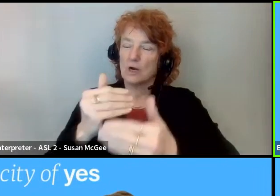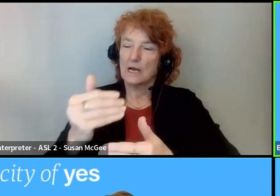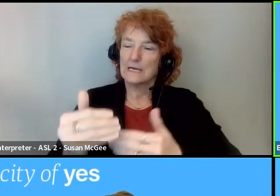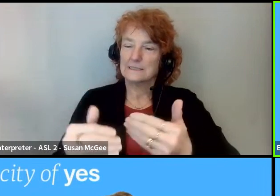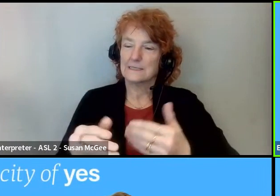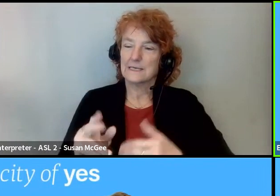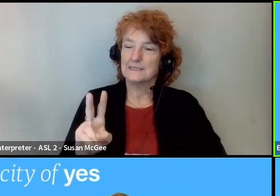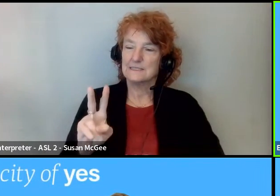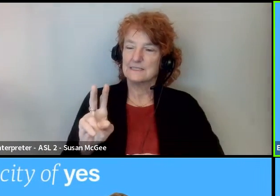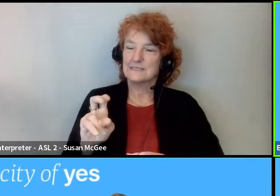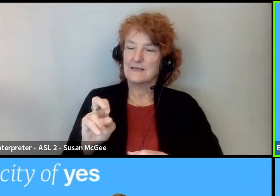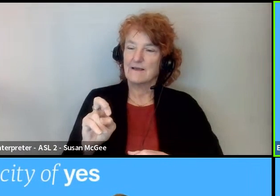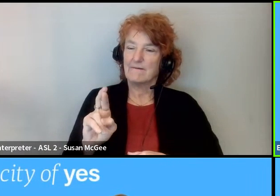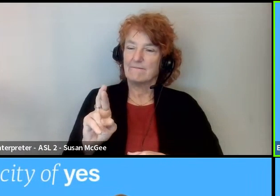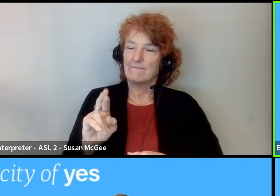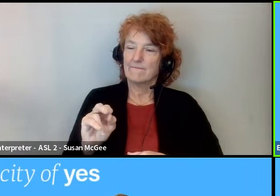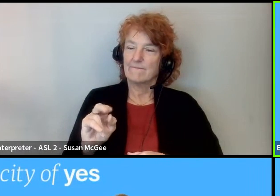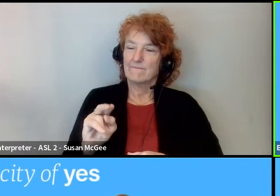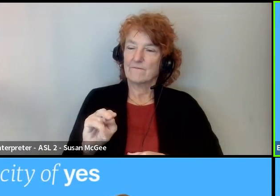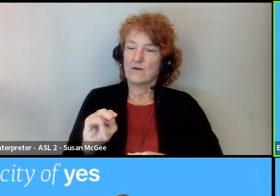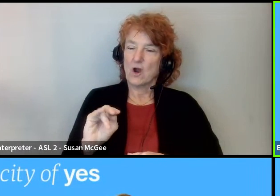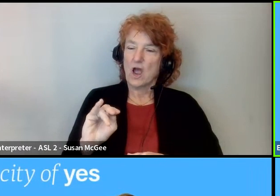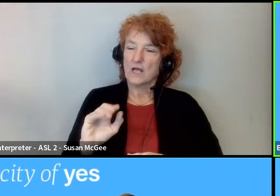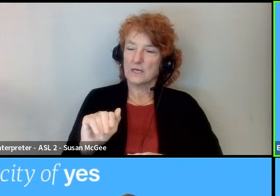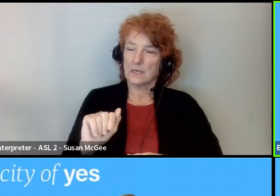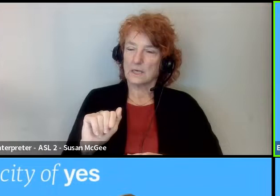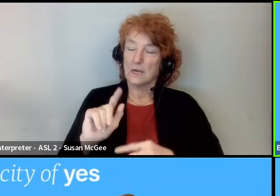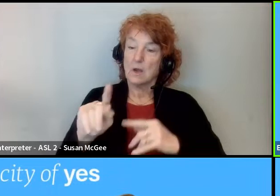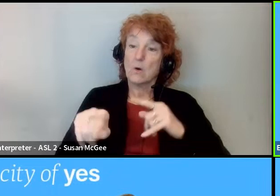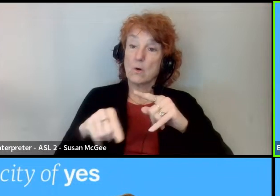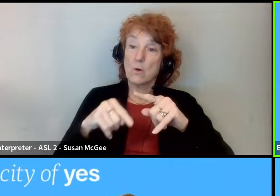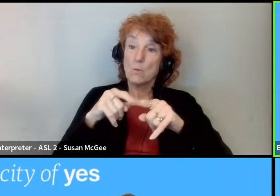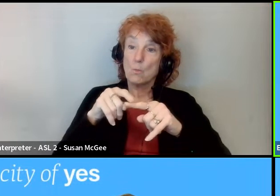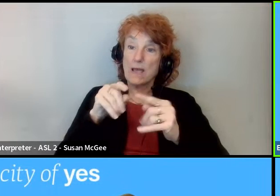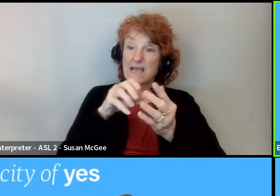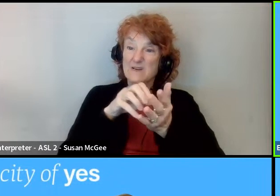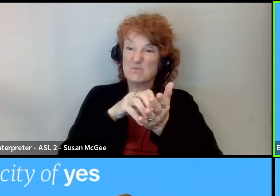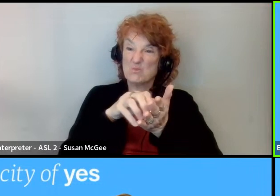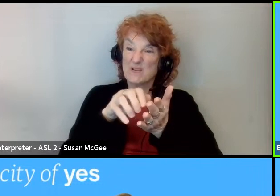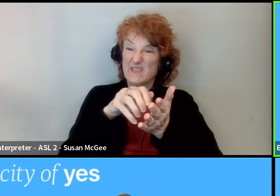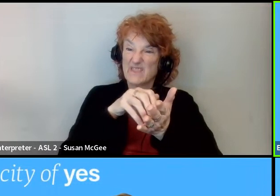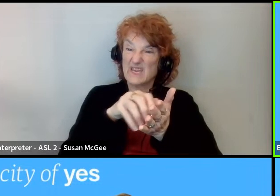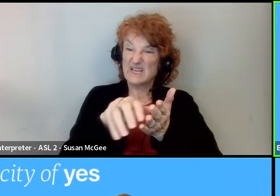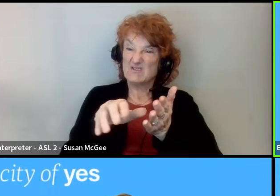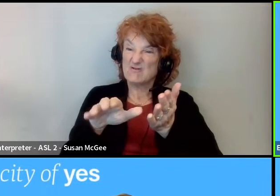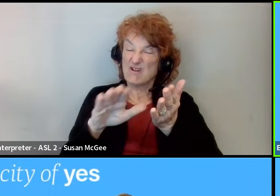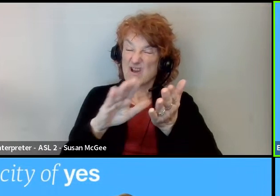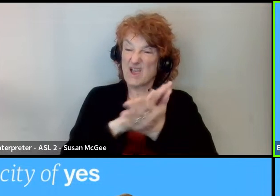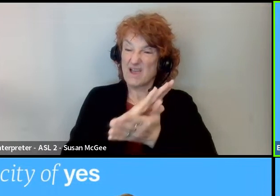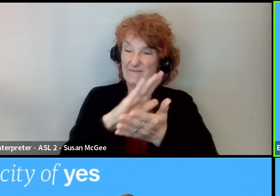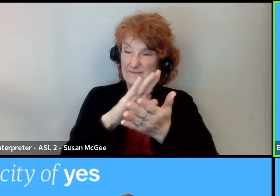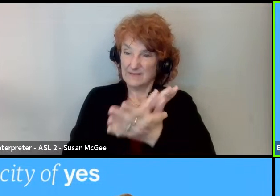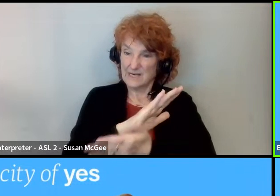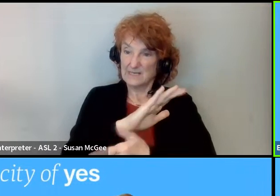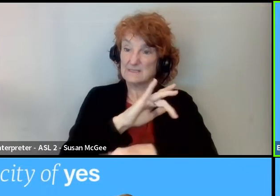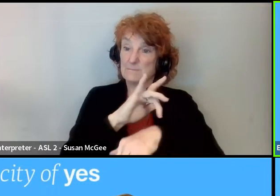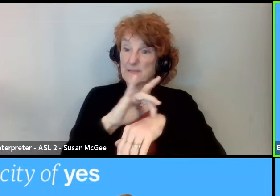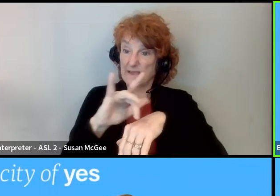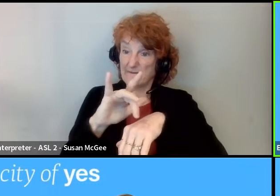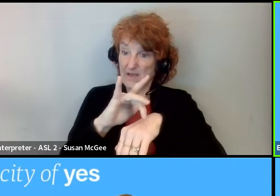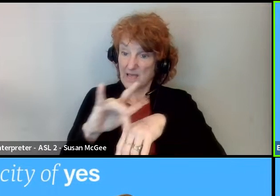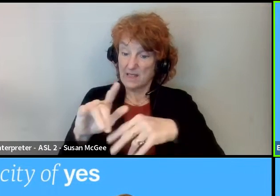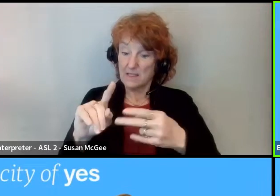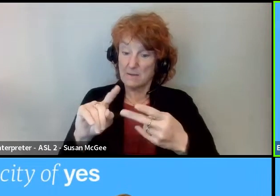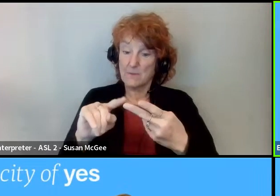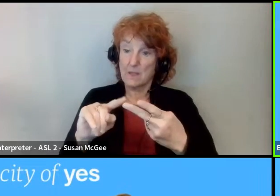Veronica, when will the draft text of the housing opportunity proposal be available? And has an environmental impact statement been